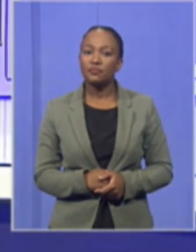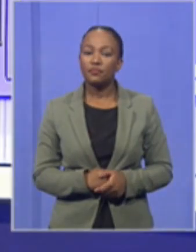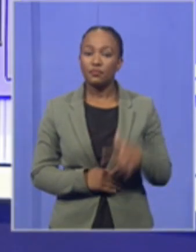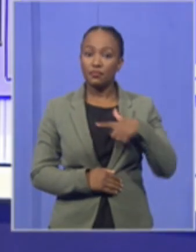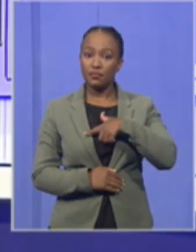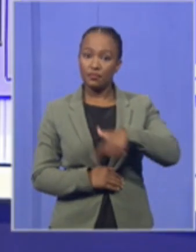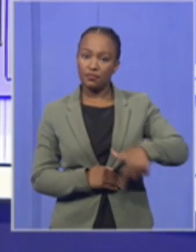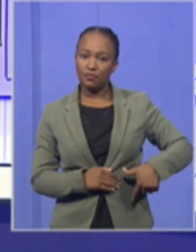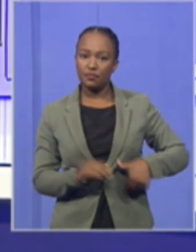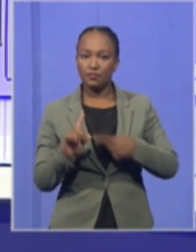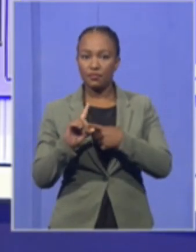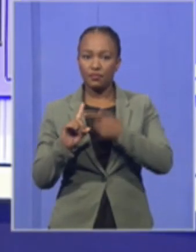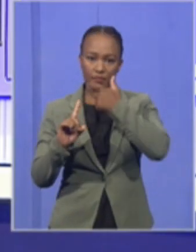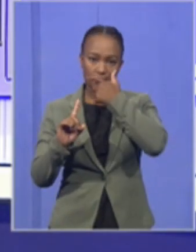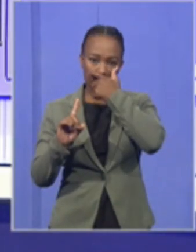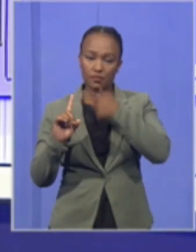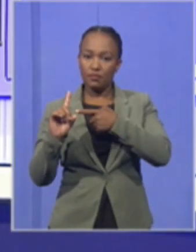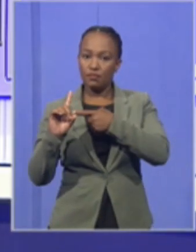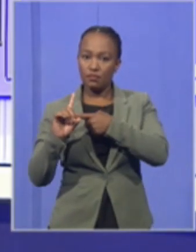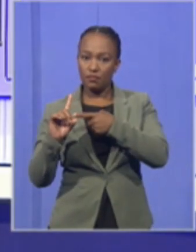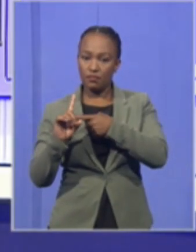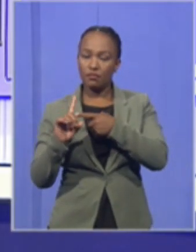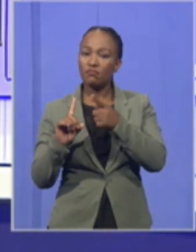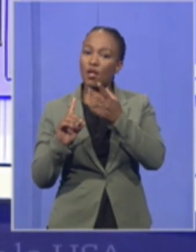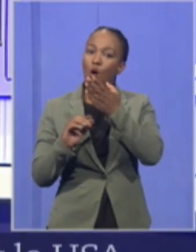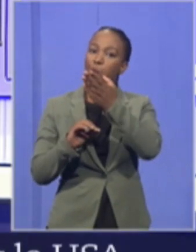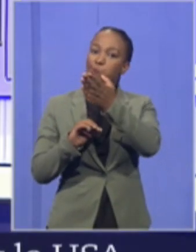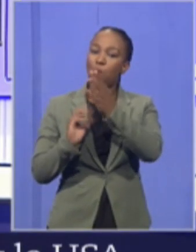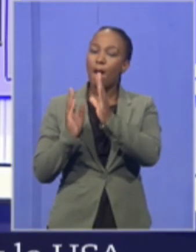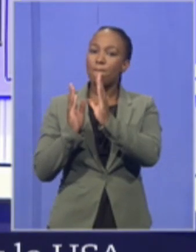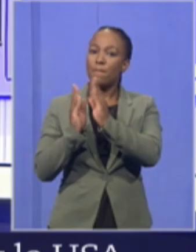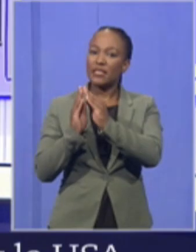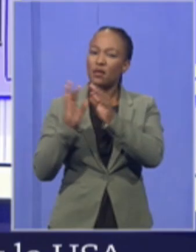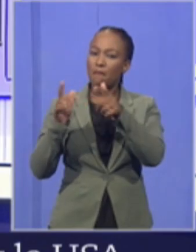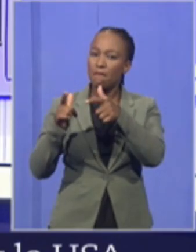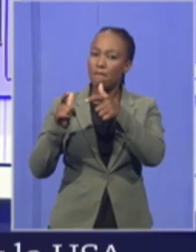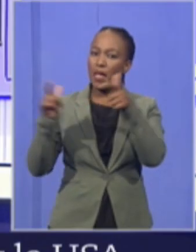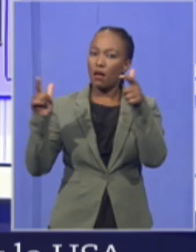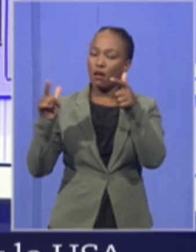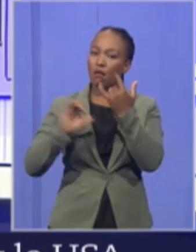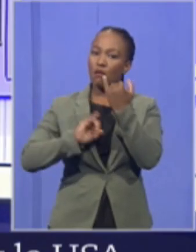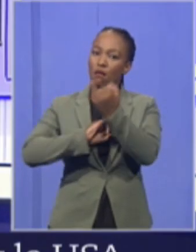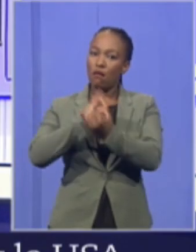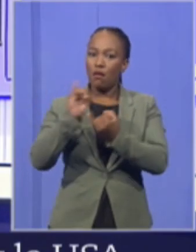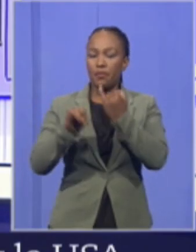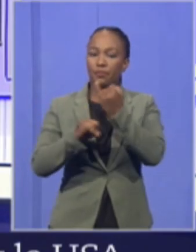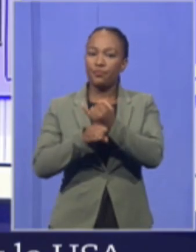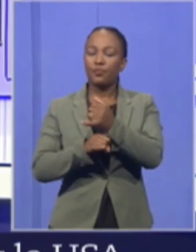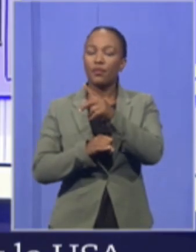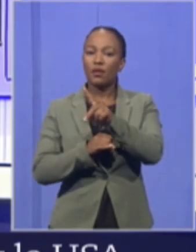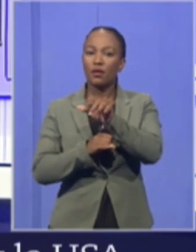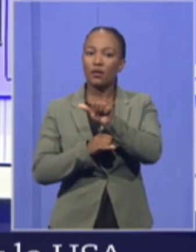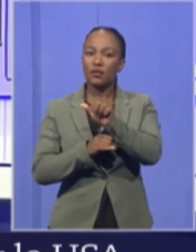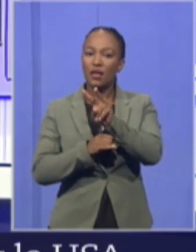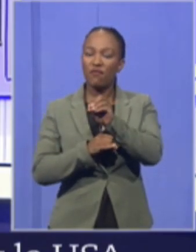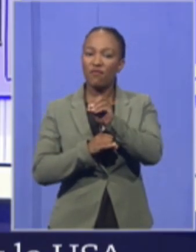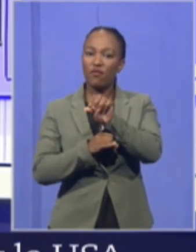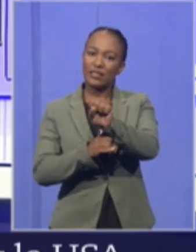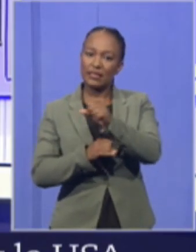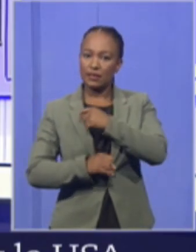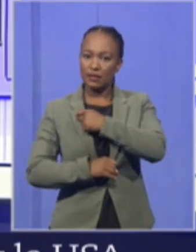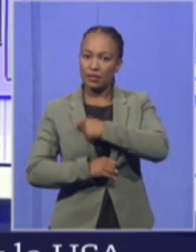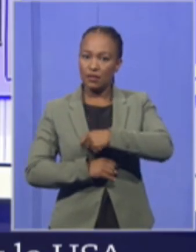Mopresidente Cyril Ramaphosa o konoseditse seabe sa gagwe kwa kopanokgolo ya ikonomi ya lefatshe kwa Davos kwa Switzerland. Setlhopha sa